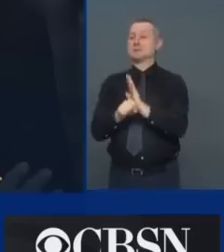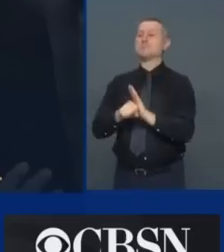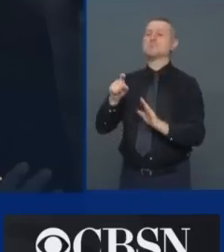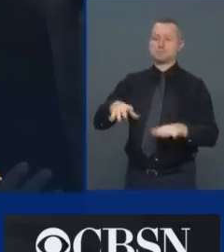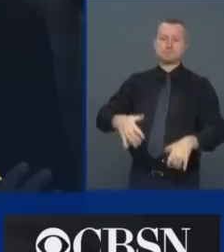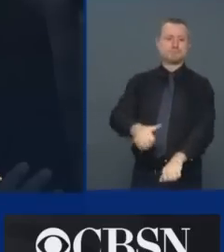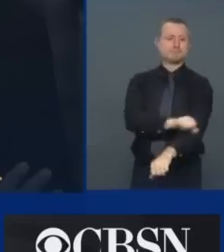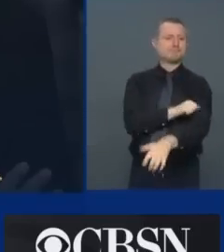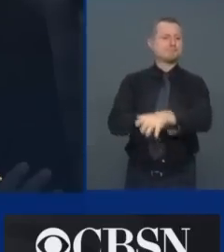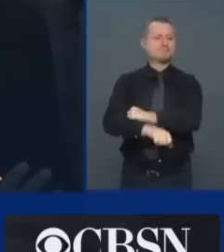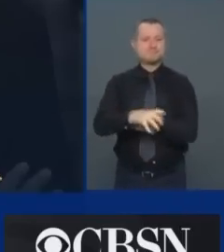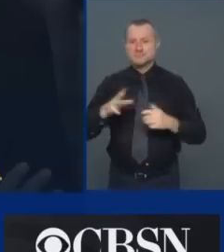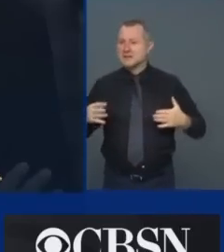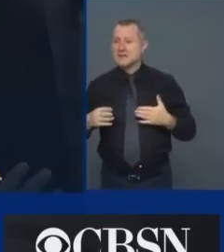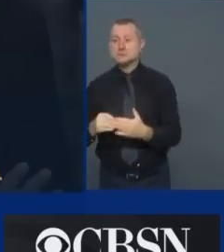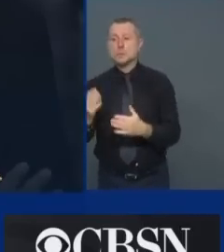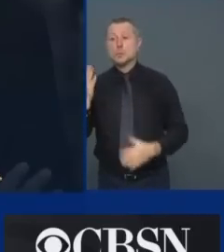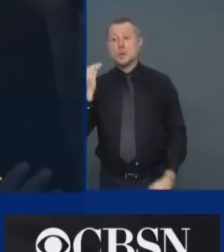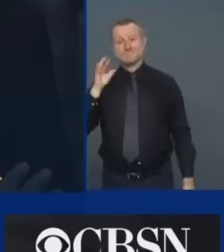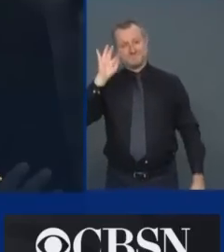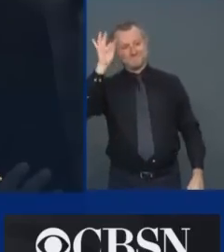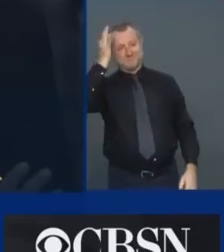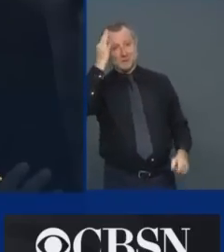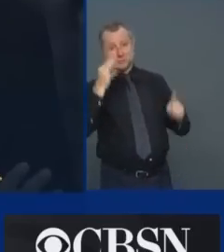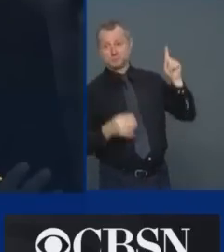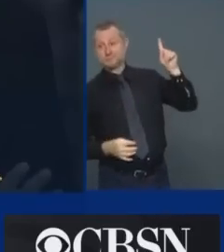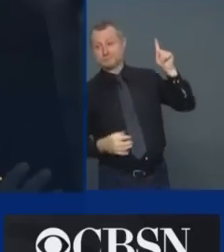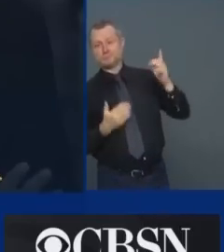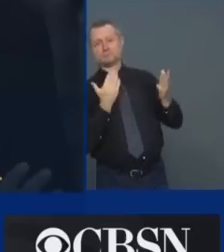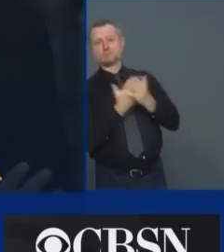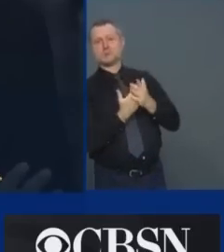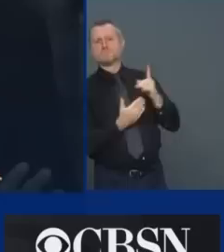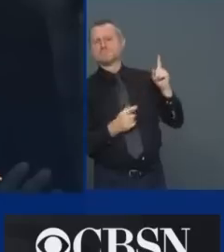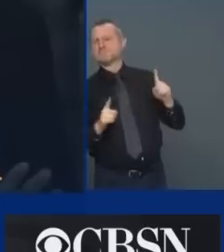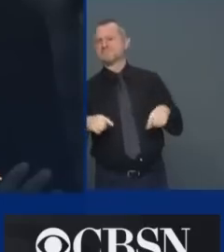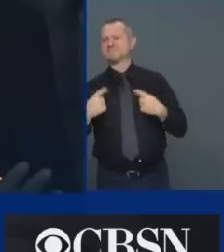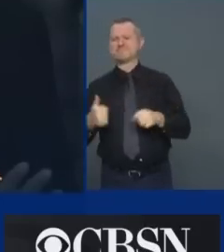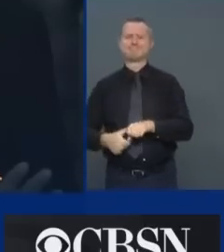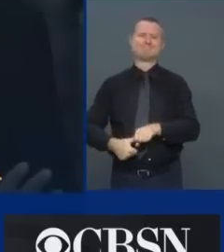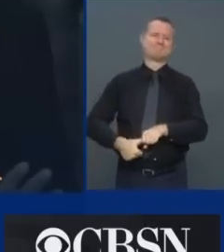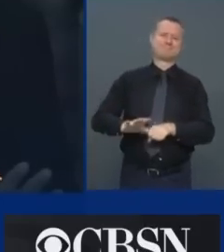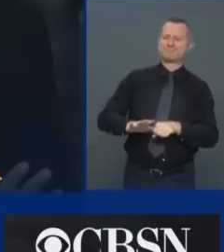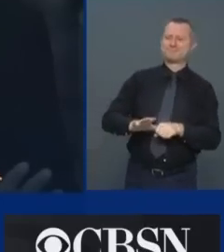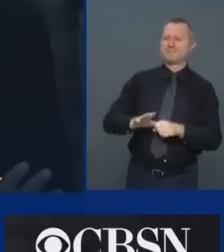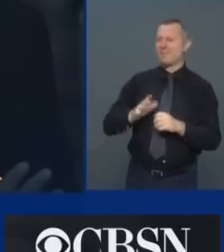has shown that they have been incompetent when it comes to COVID.